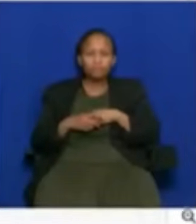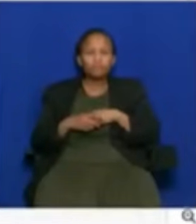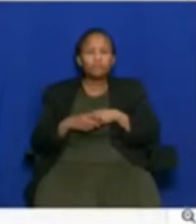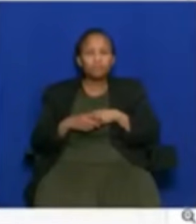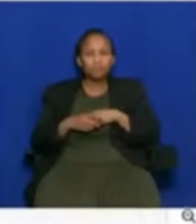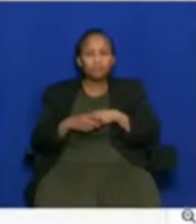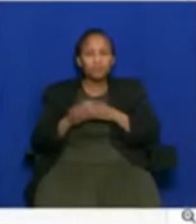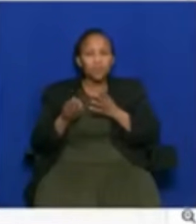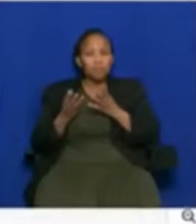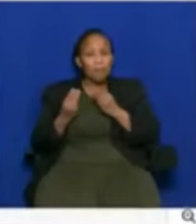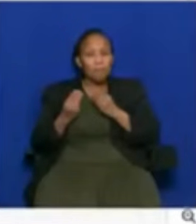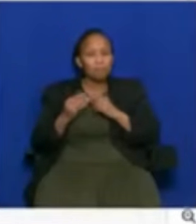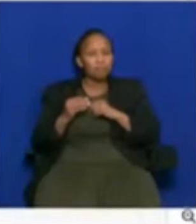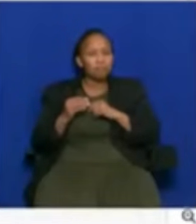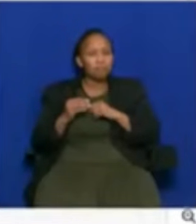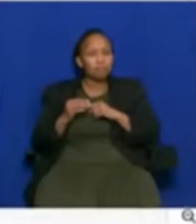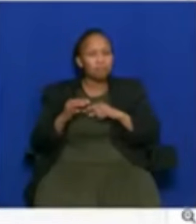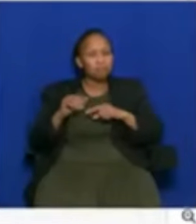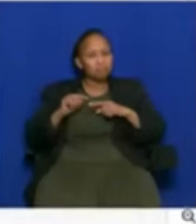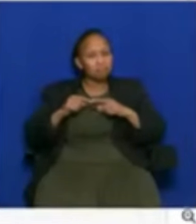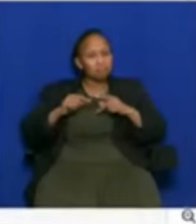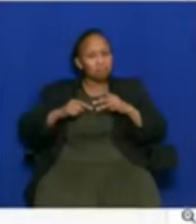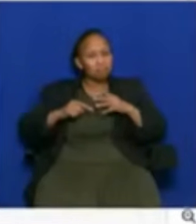did not ask for it?